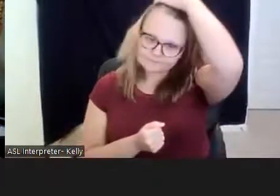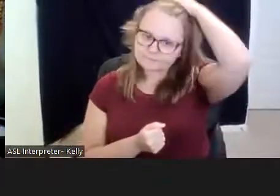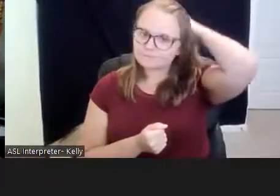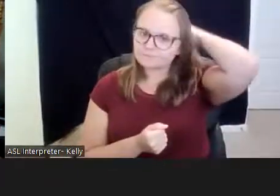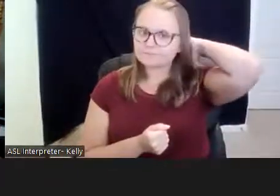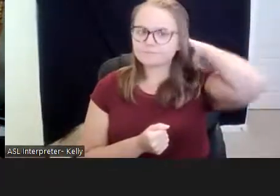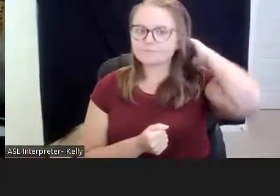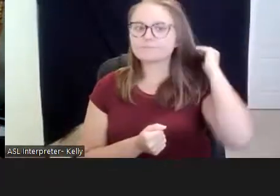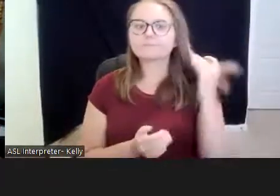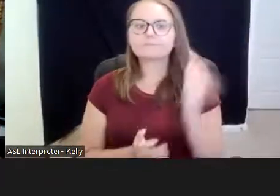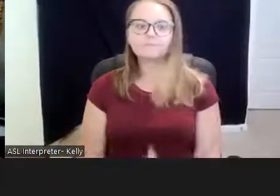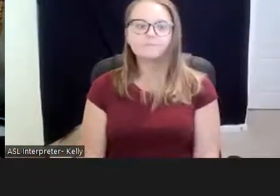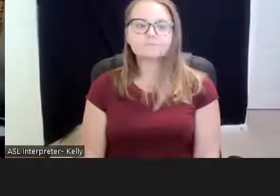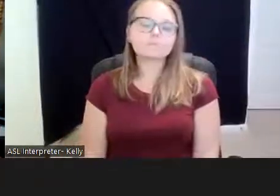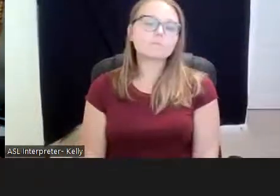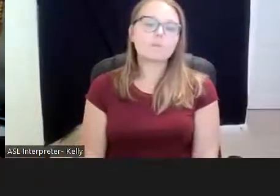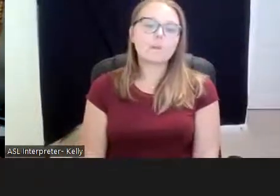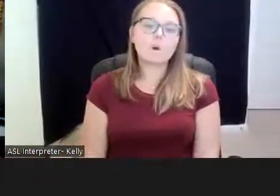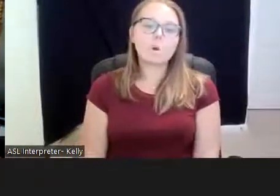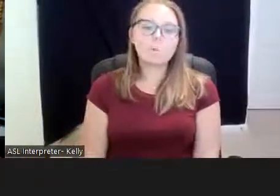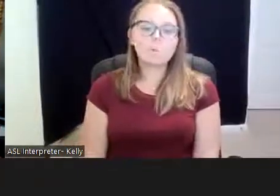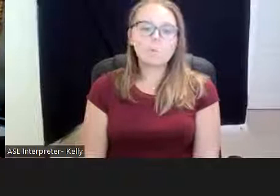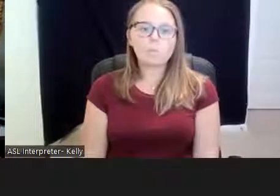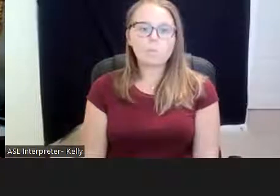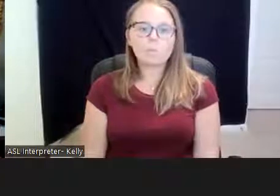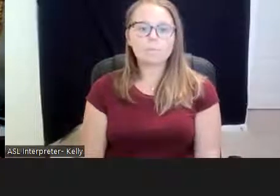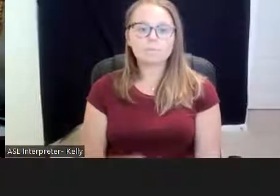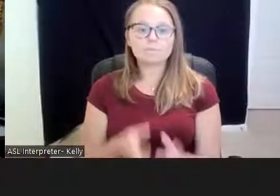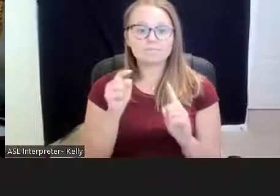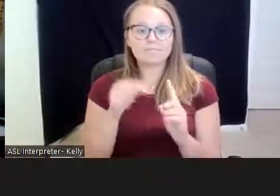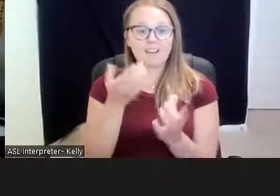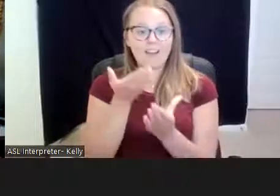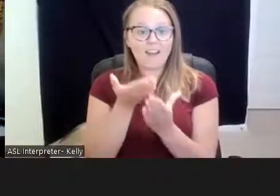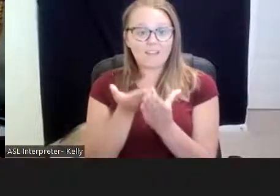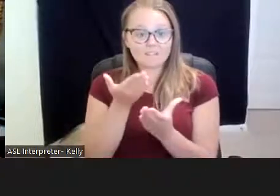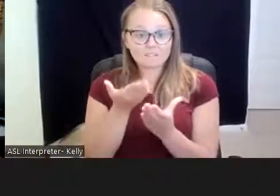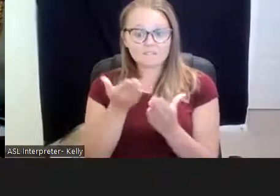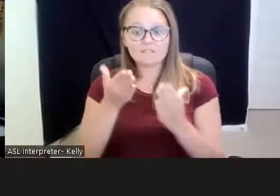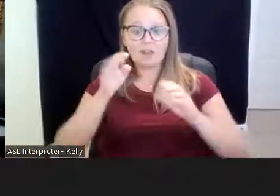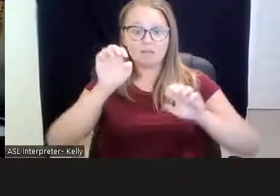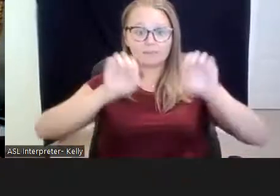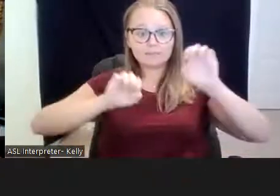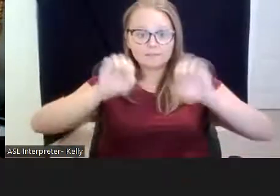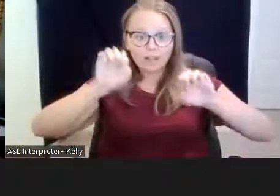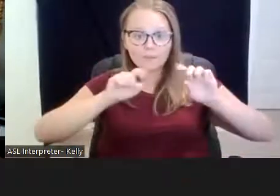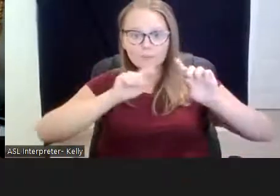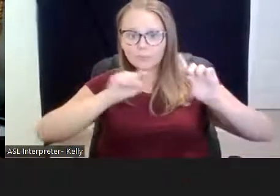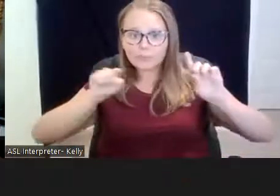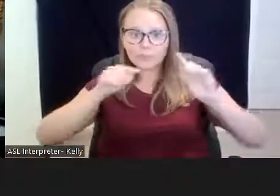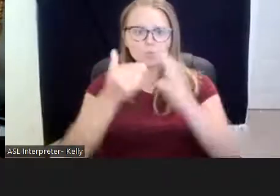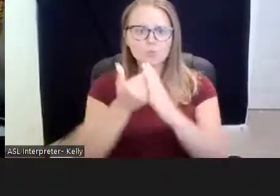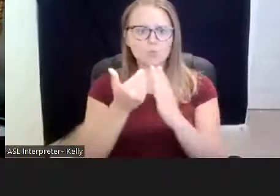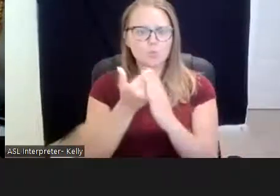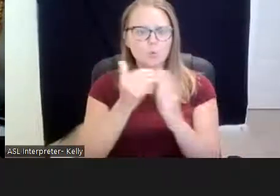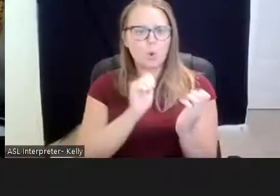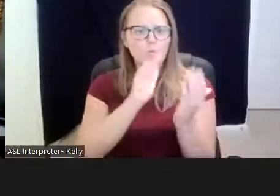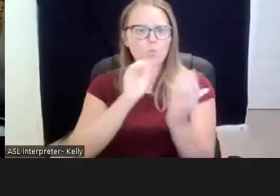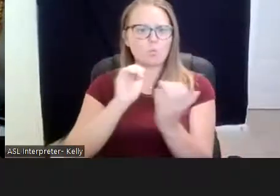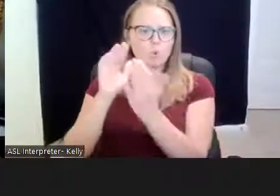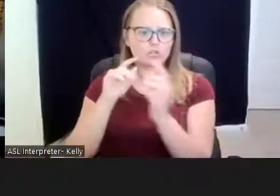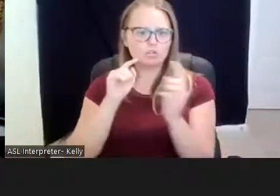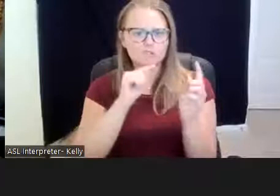And the evidence that examines these newer approaches